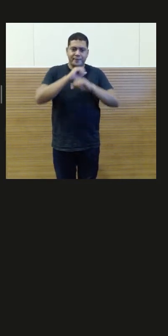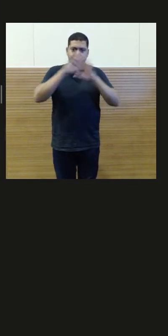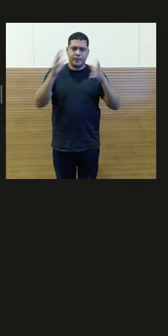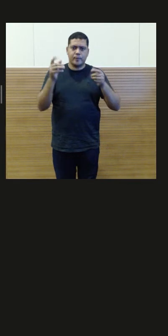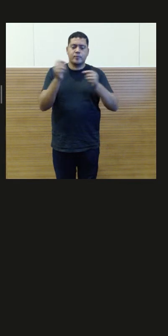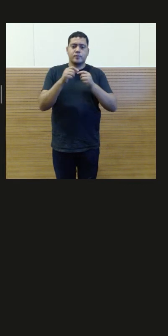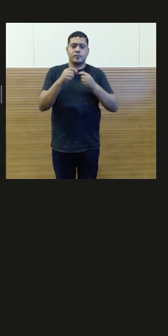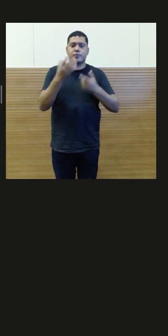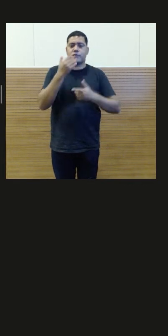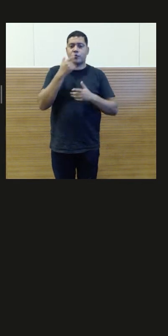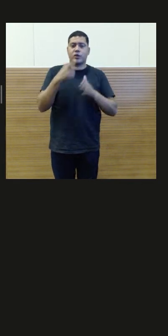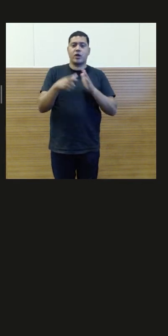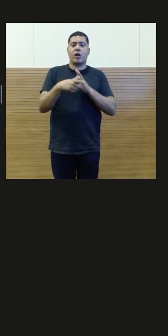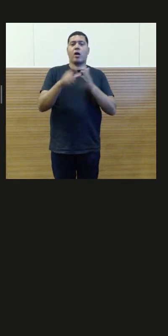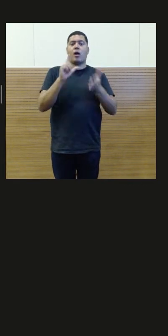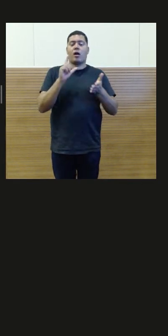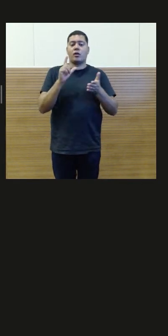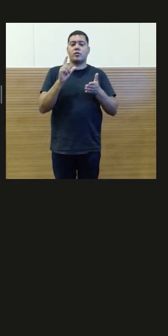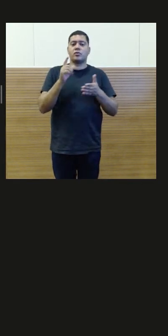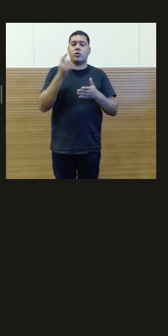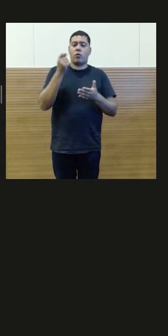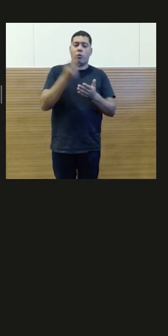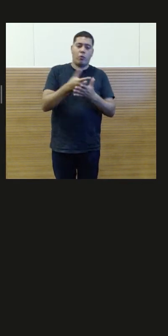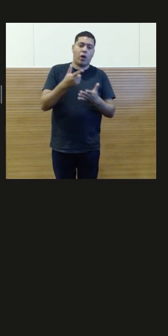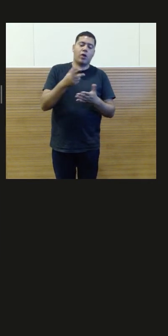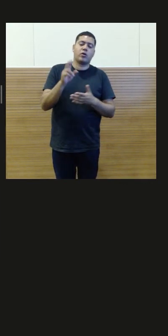say, food processing.